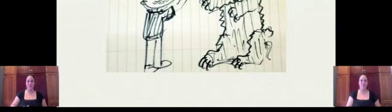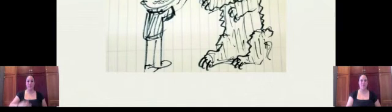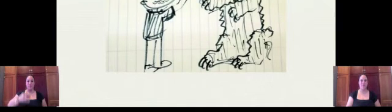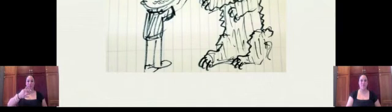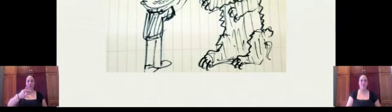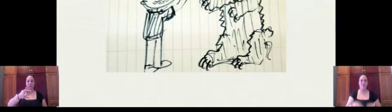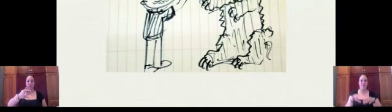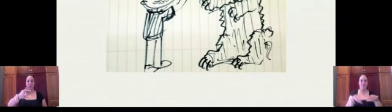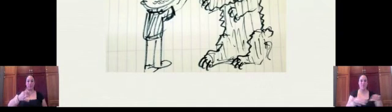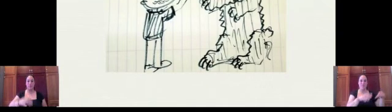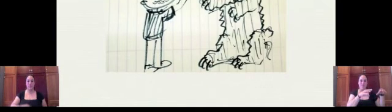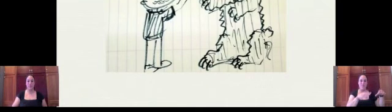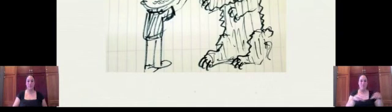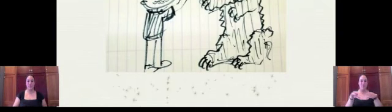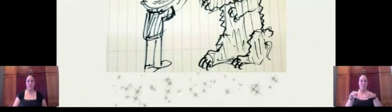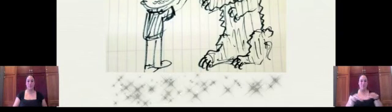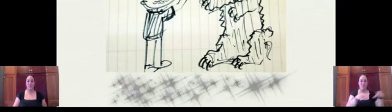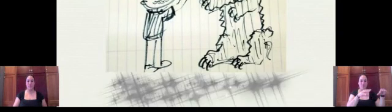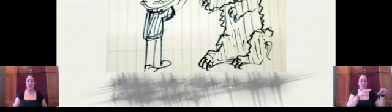Brave.